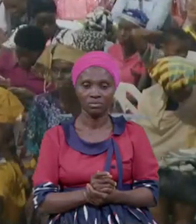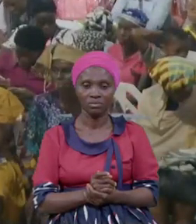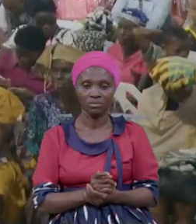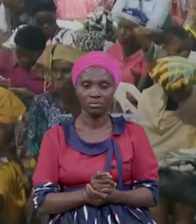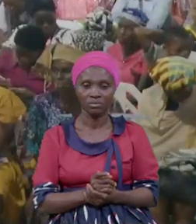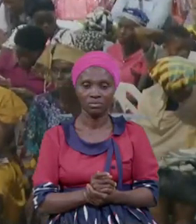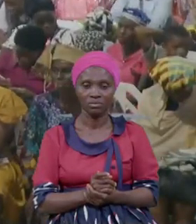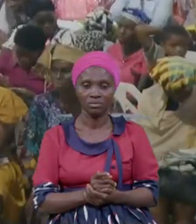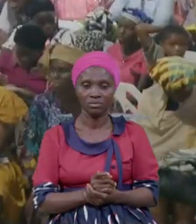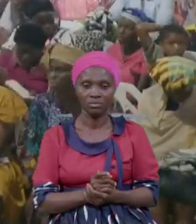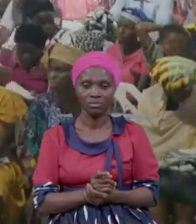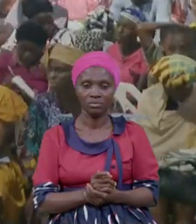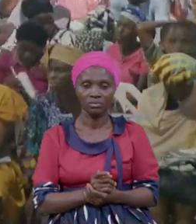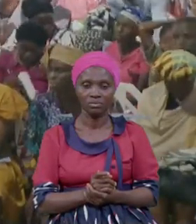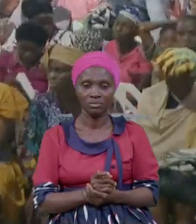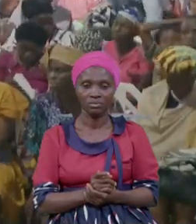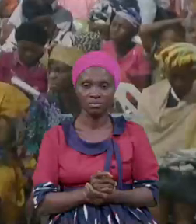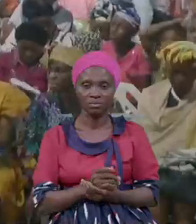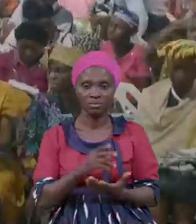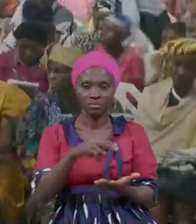Shall we all rise up on our feet?